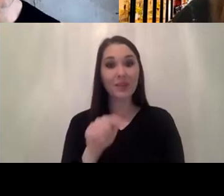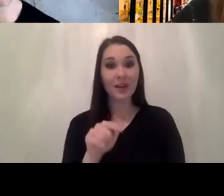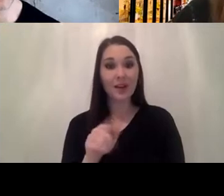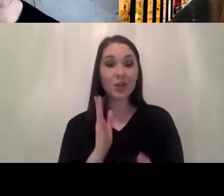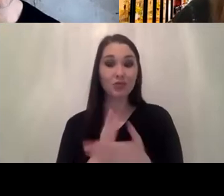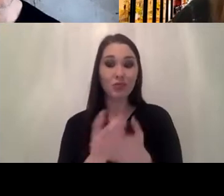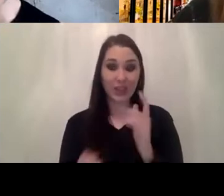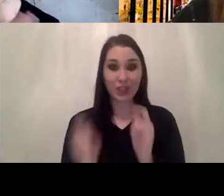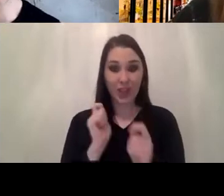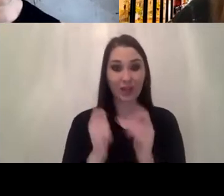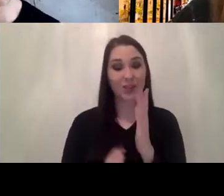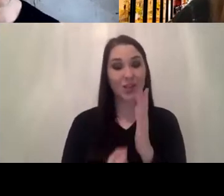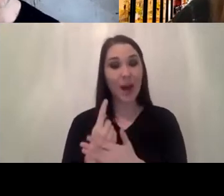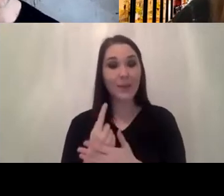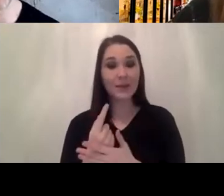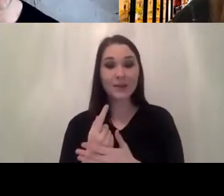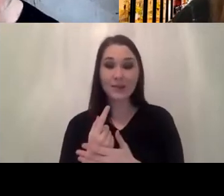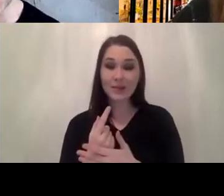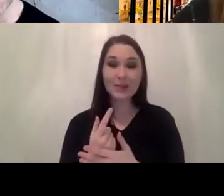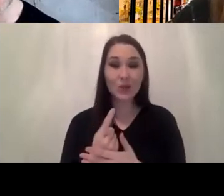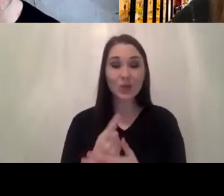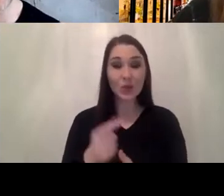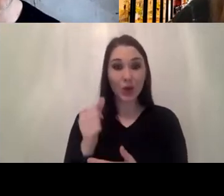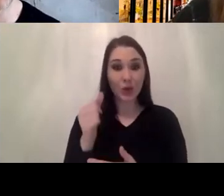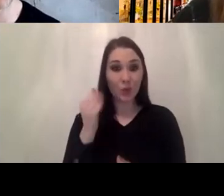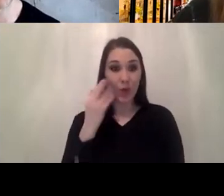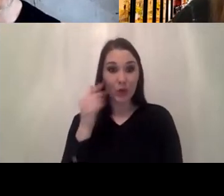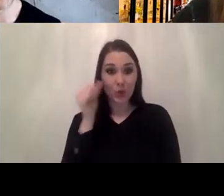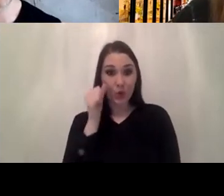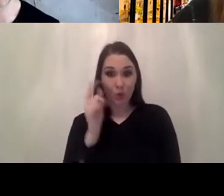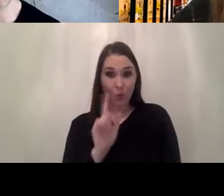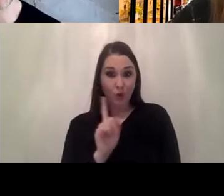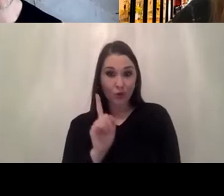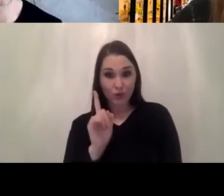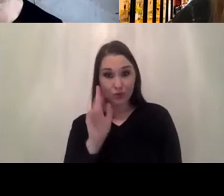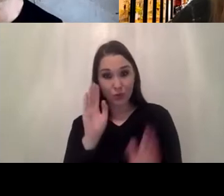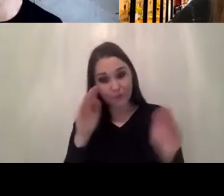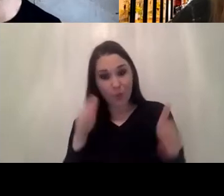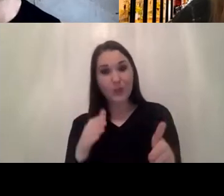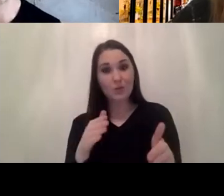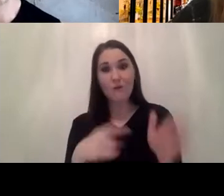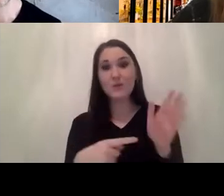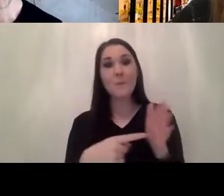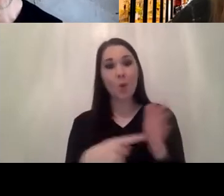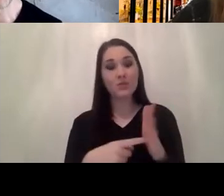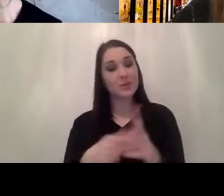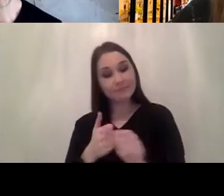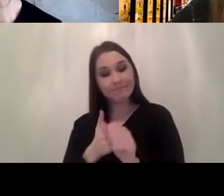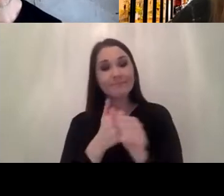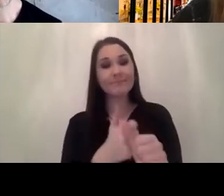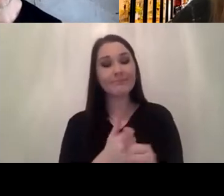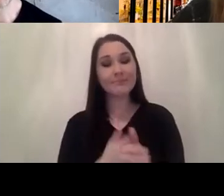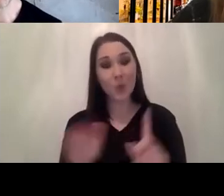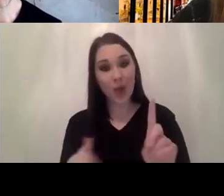can definitely happen, because you can just see, you know, once you know what you're looking at, it's important. And I guess the third thing is, you know, we do try to, you